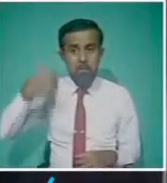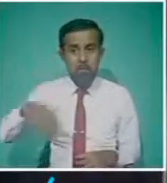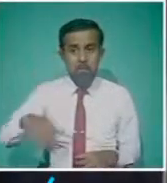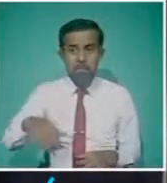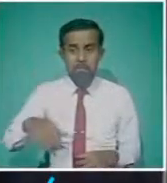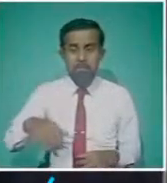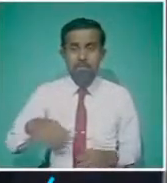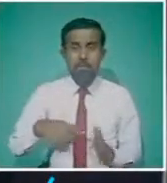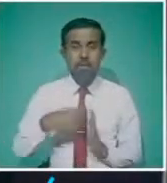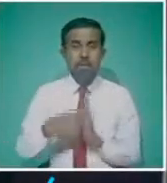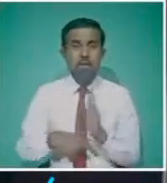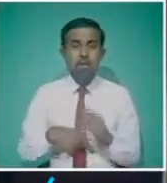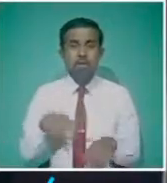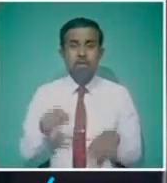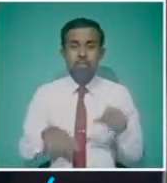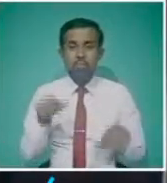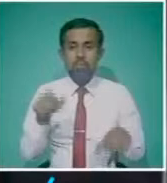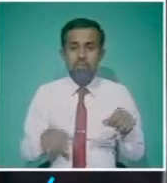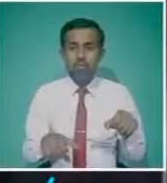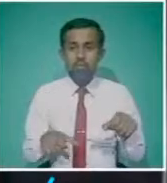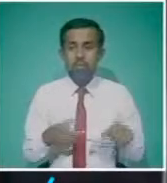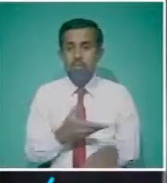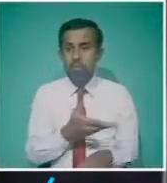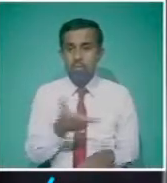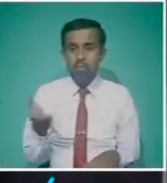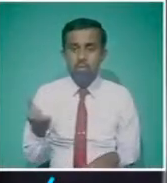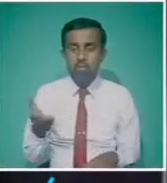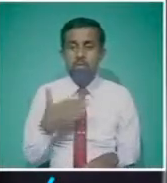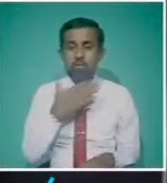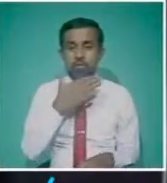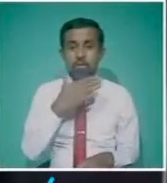of Sri Lanka, people of the Great Britain